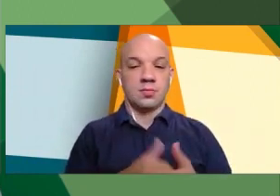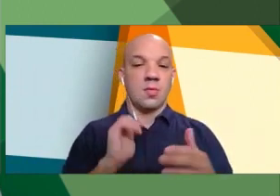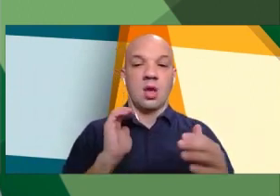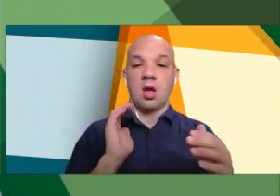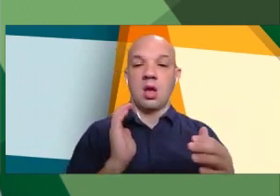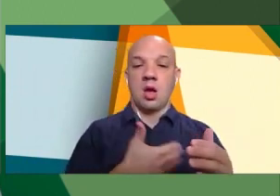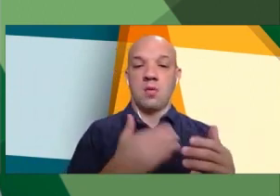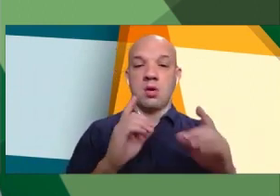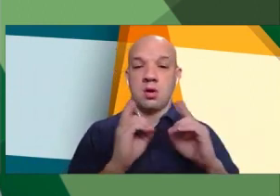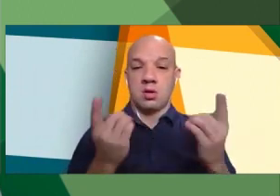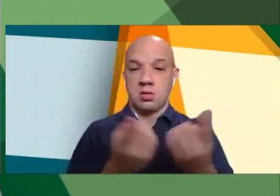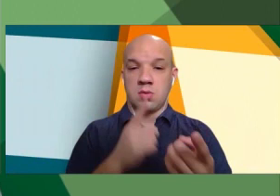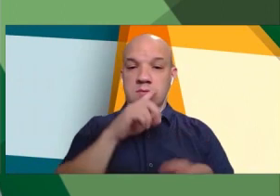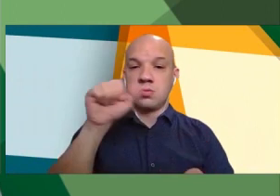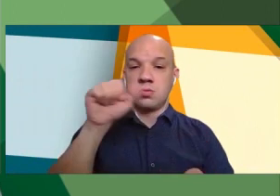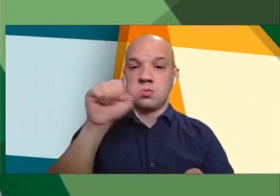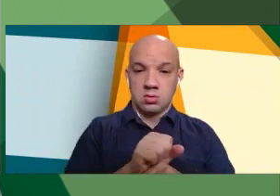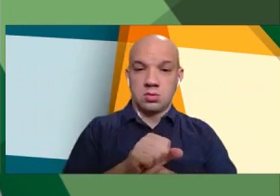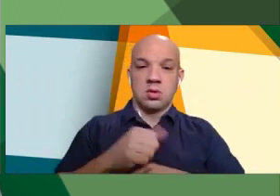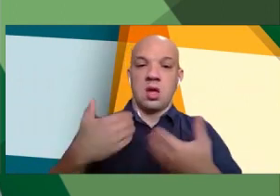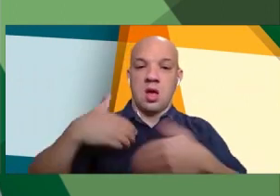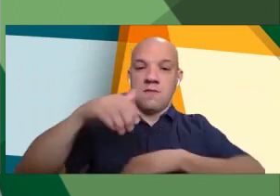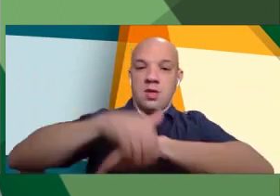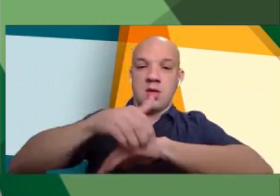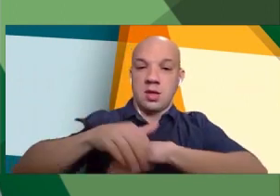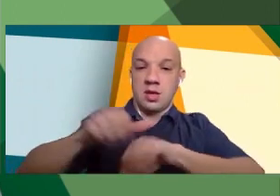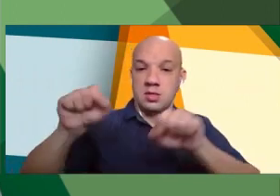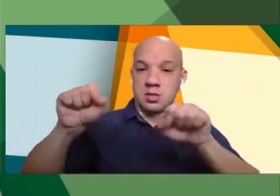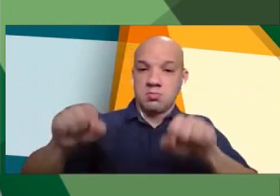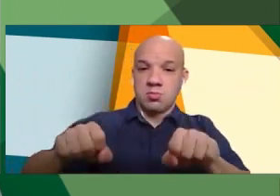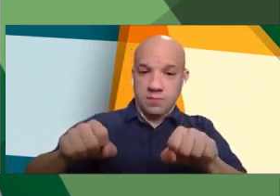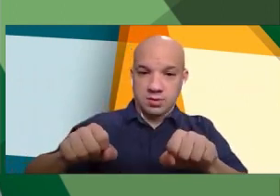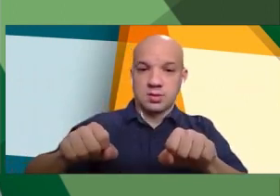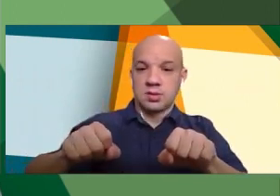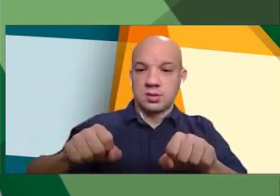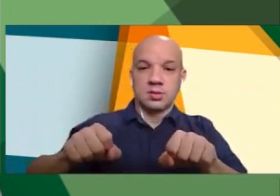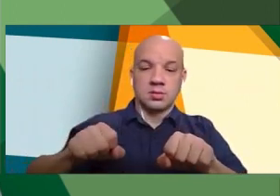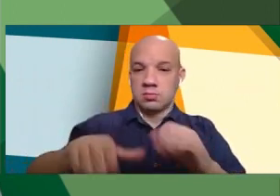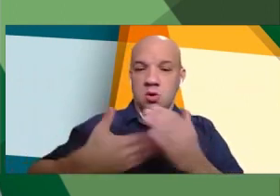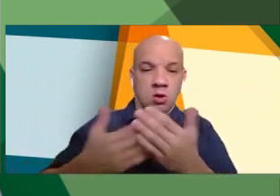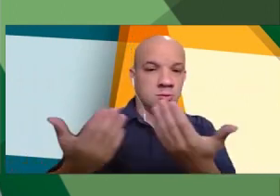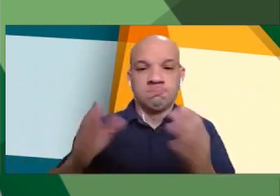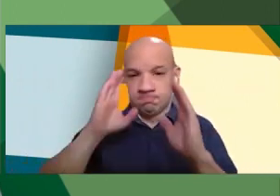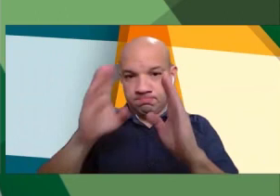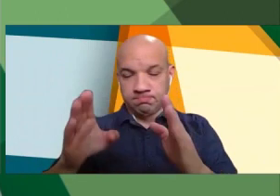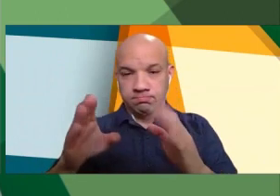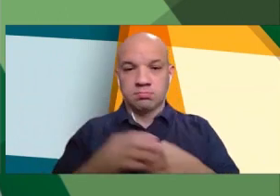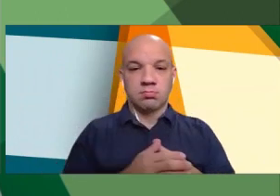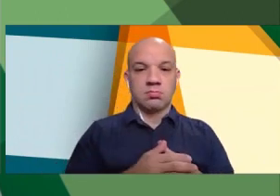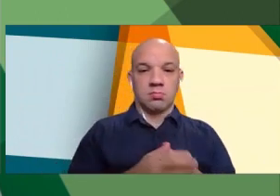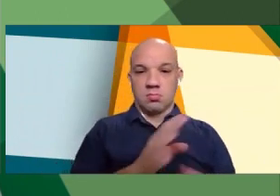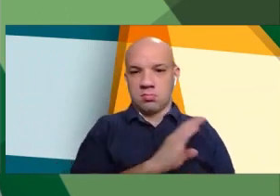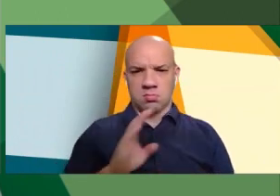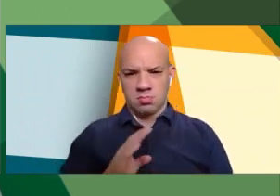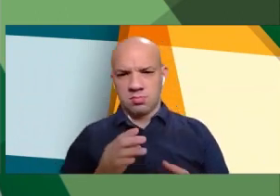assuring that limited English proficiency is attended to. The Census Bureau defines limited English